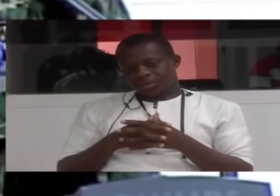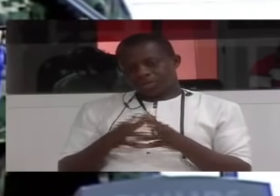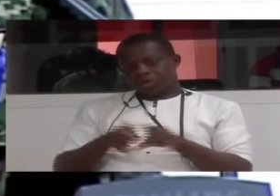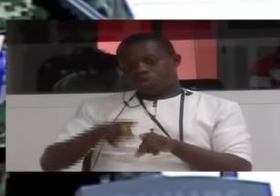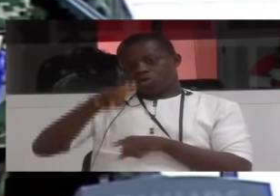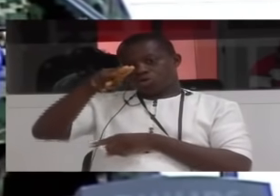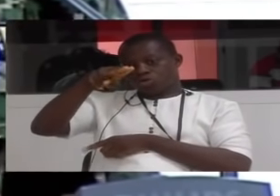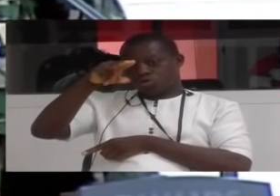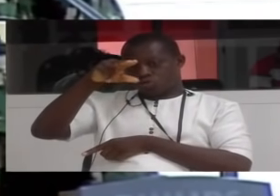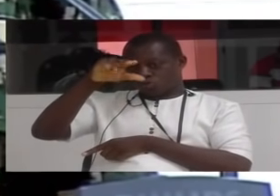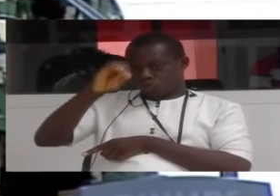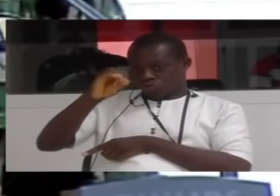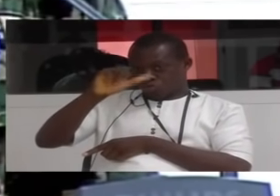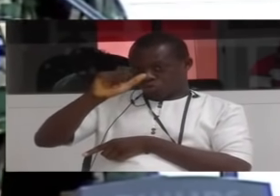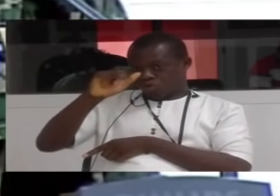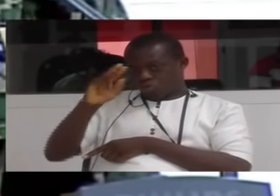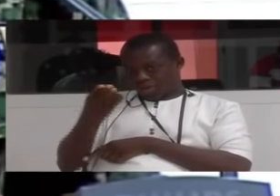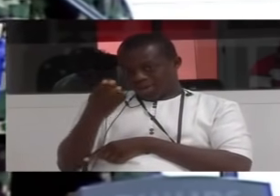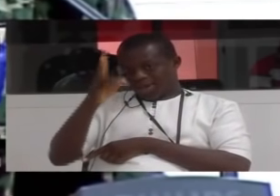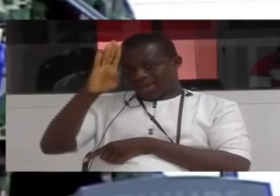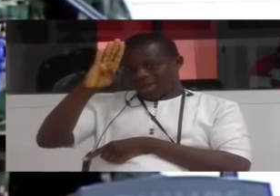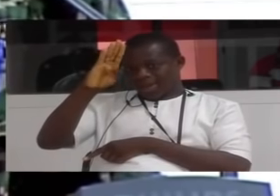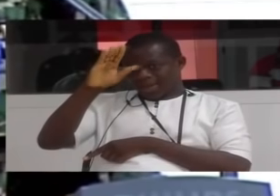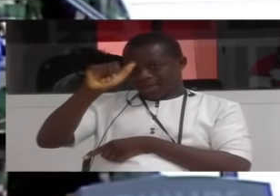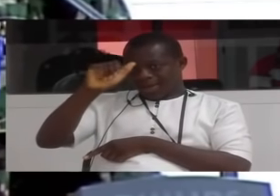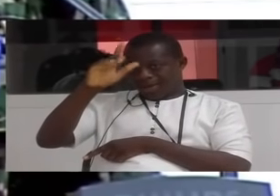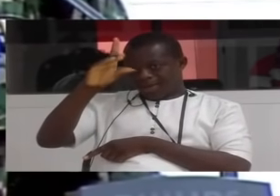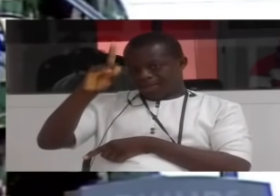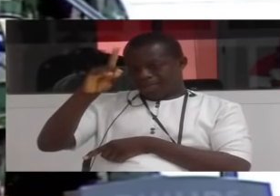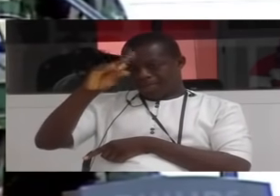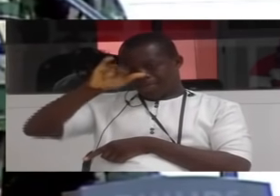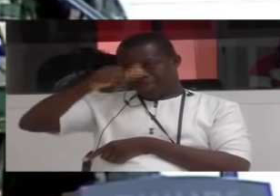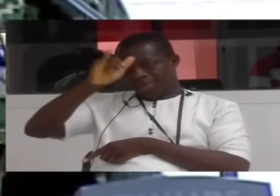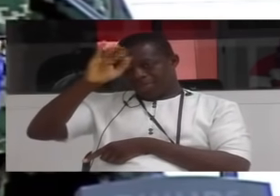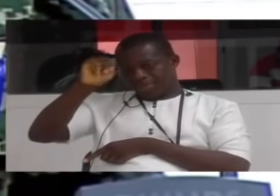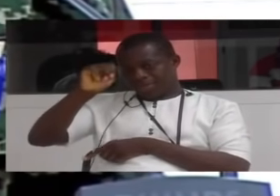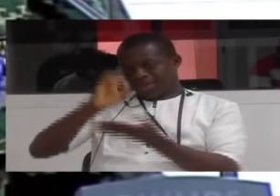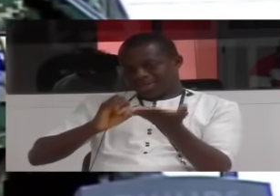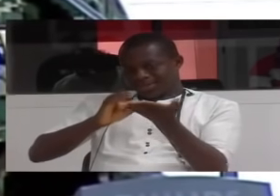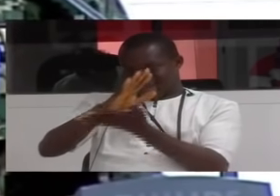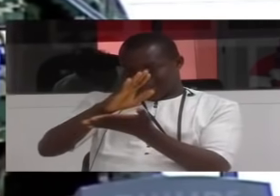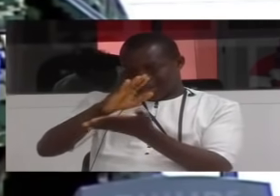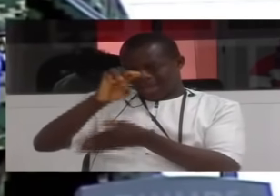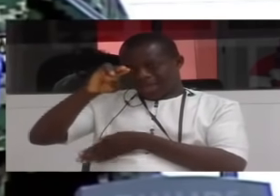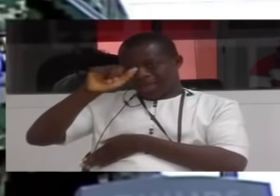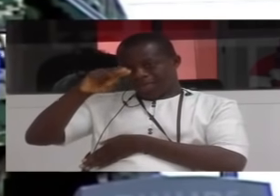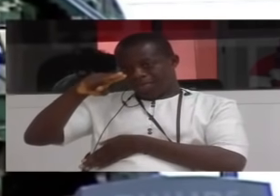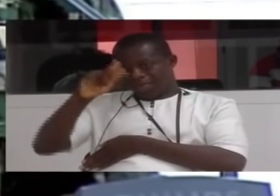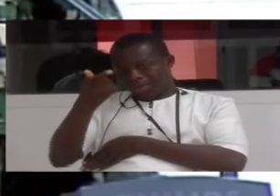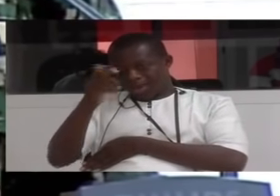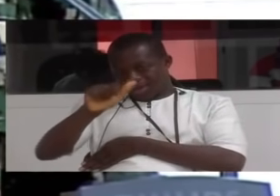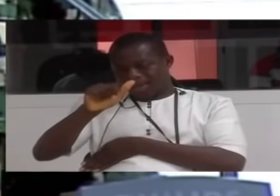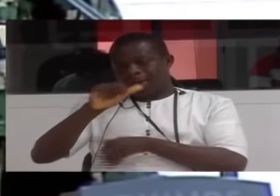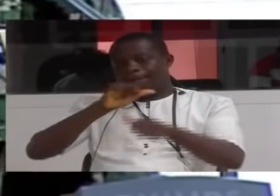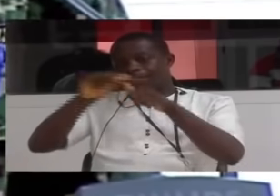Noa Badji daf ñu call man manga moma call Noa Badji dafa jox ndigal manga na call boy ñu dem